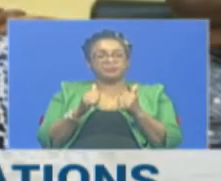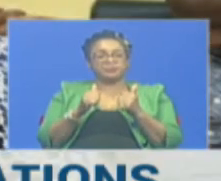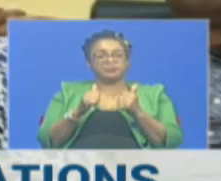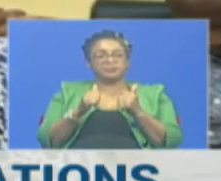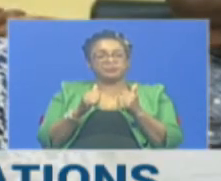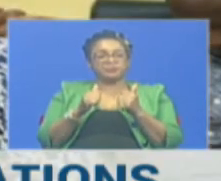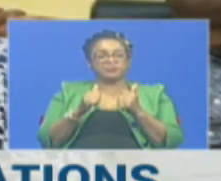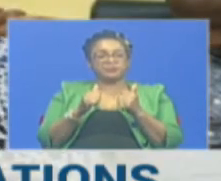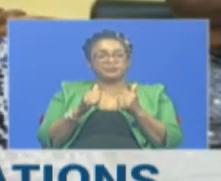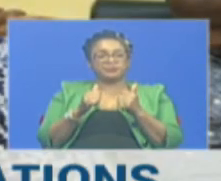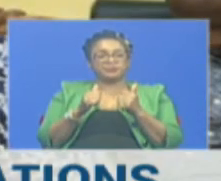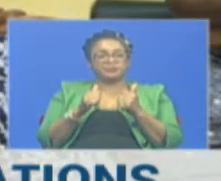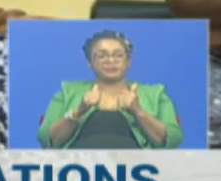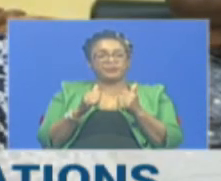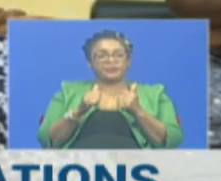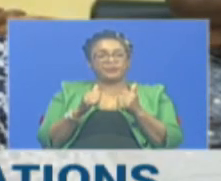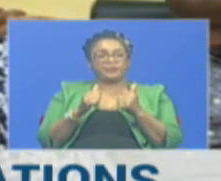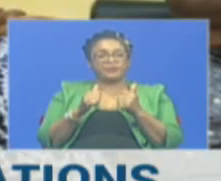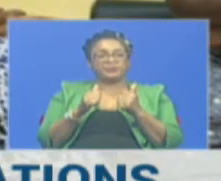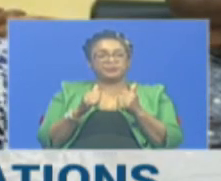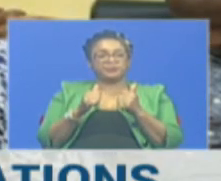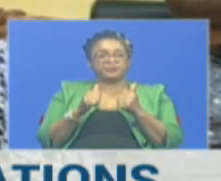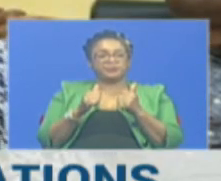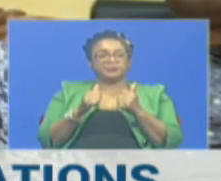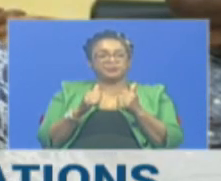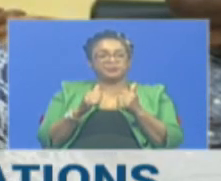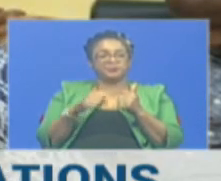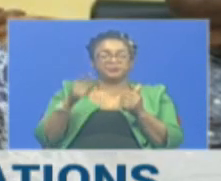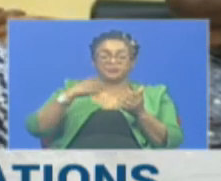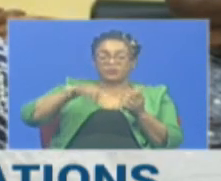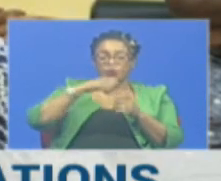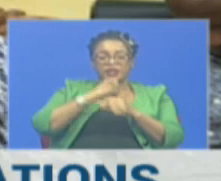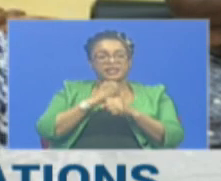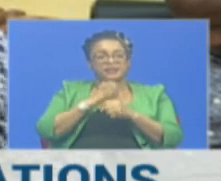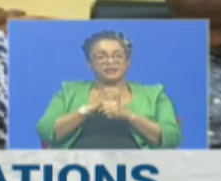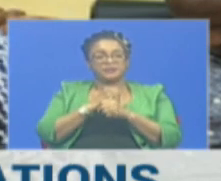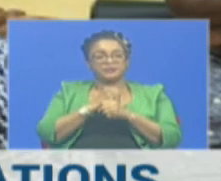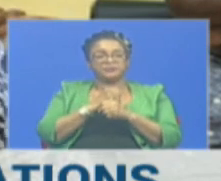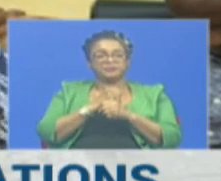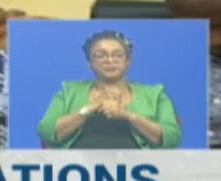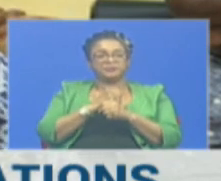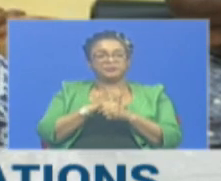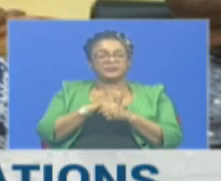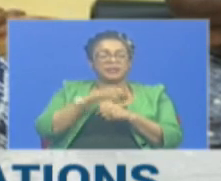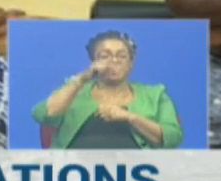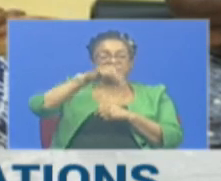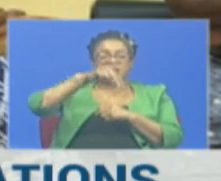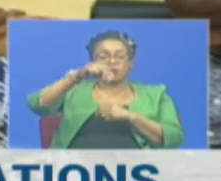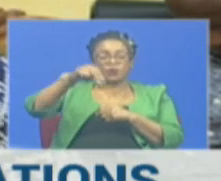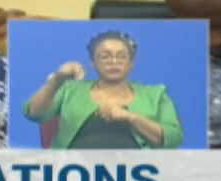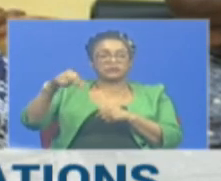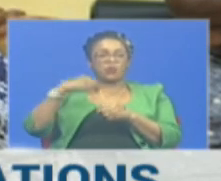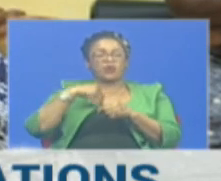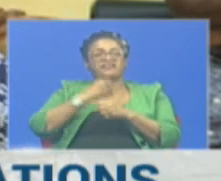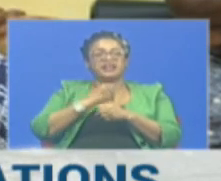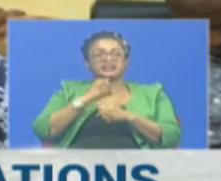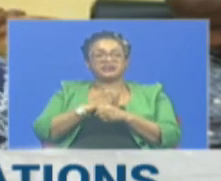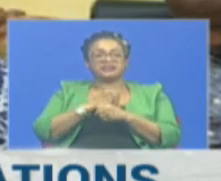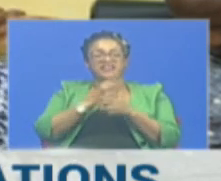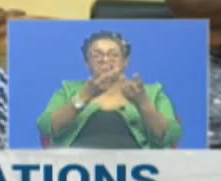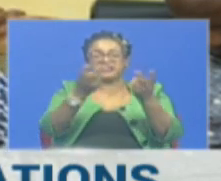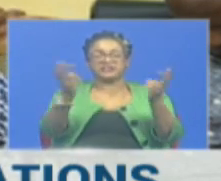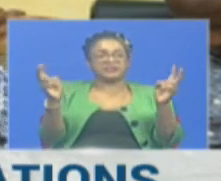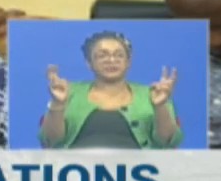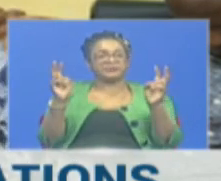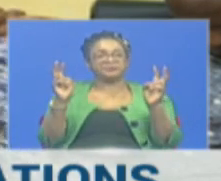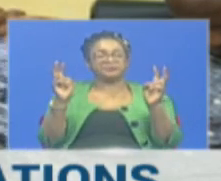Ours was to fence off, and we did the beaconing. We have done the fencing, which